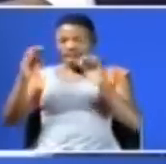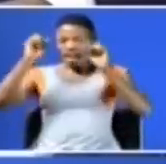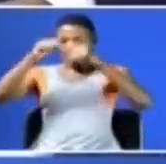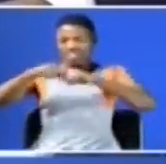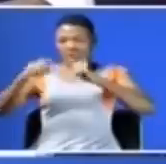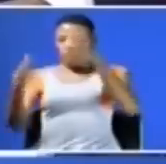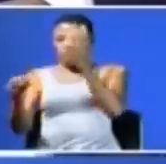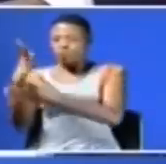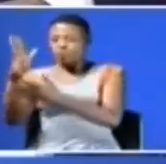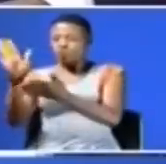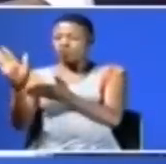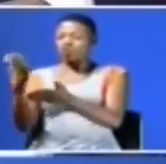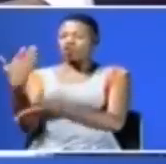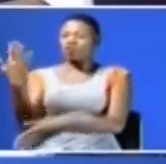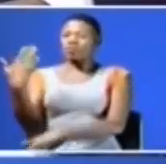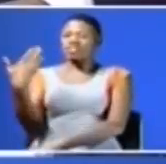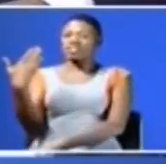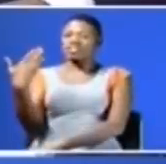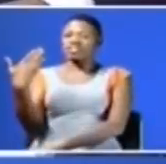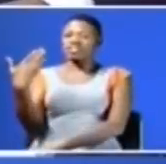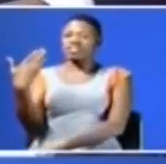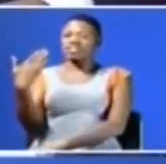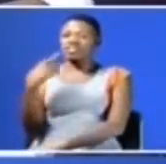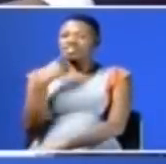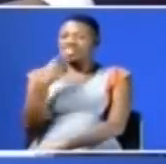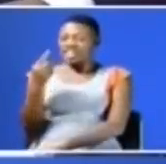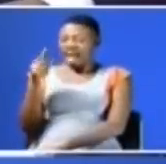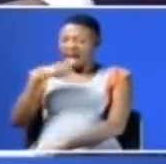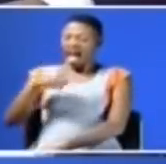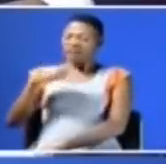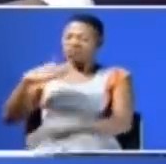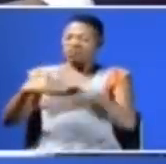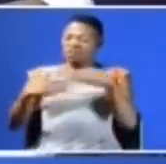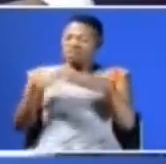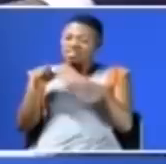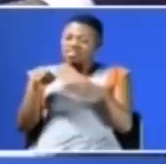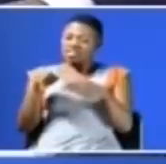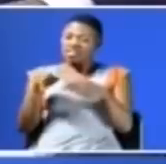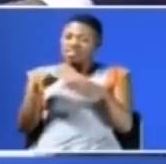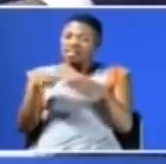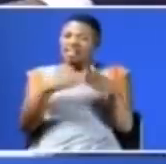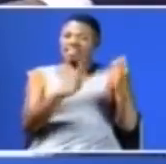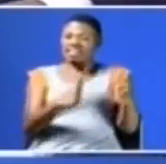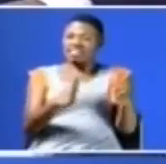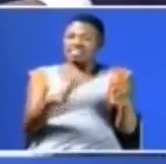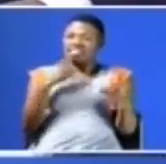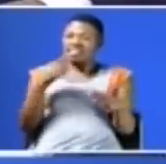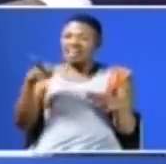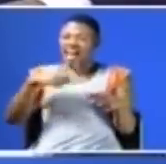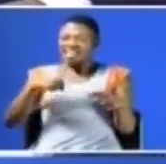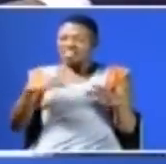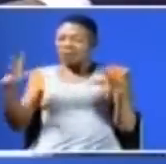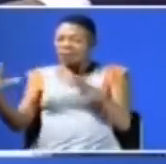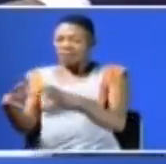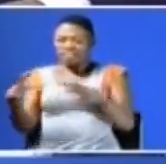document, and they said no, we are going to deal this as leaders. We are not going to deal with this as political parties and